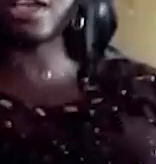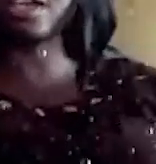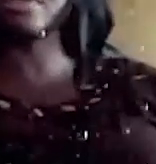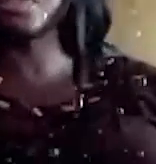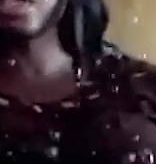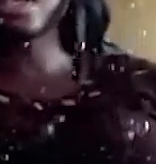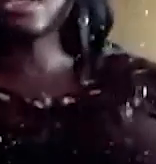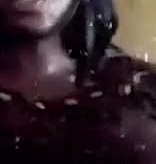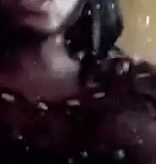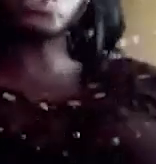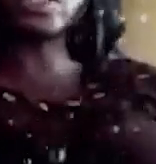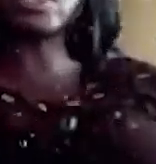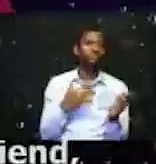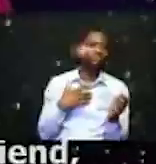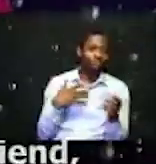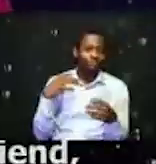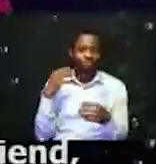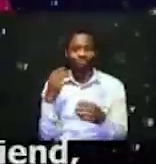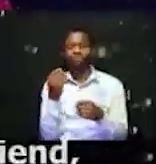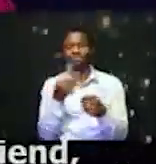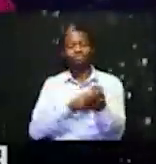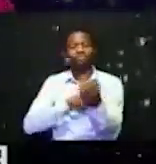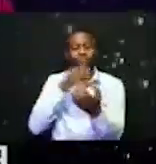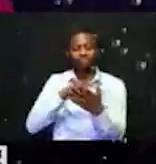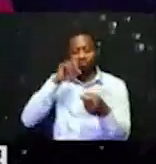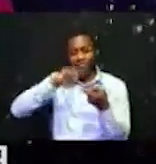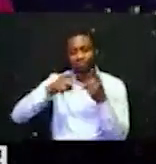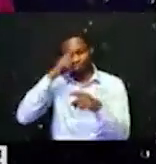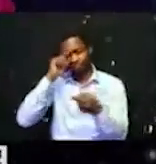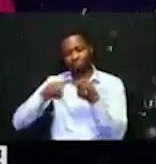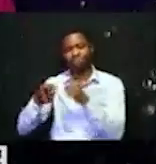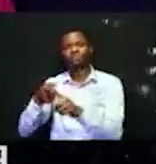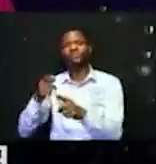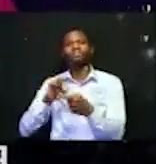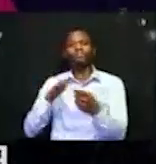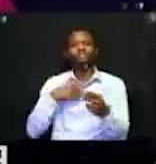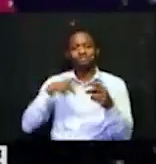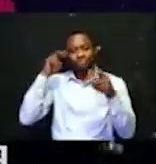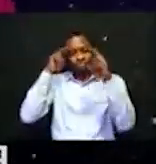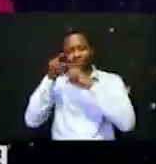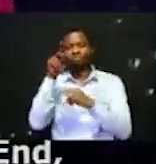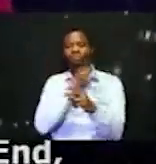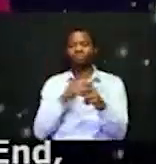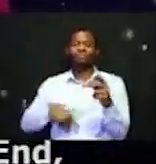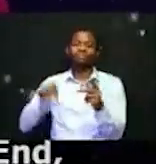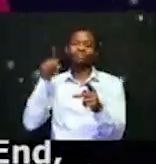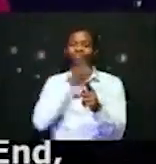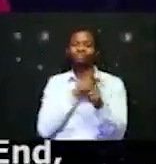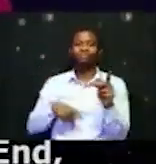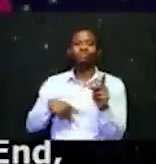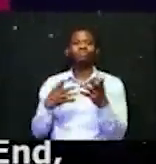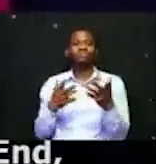Jesus, my servant, Jesus, my servant, brother, friend, my problem, reason,